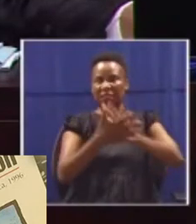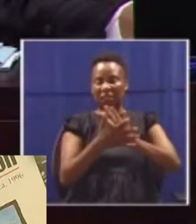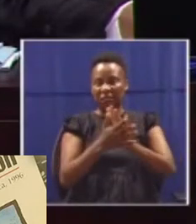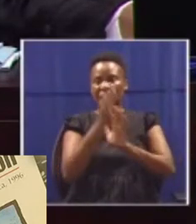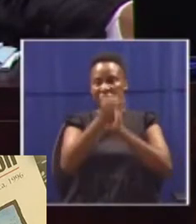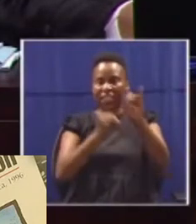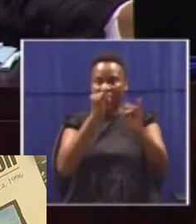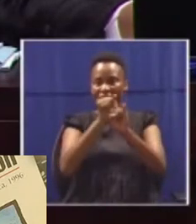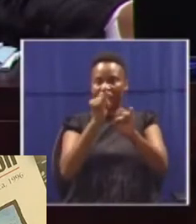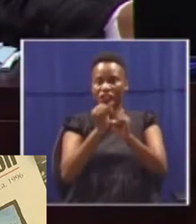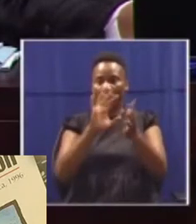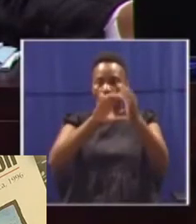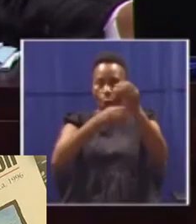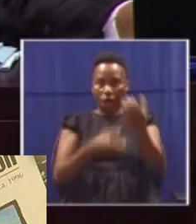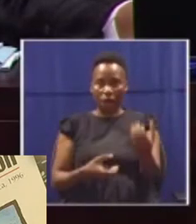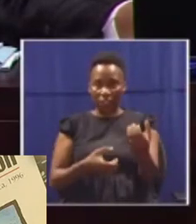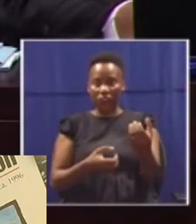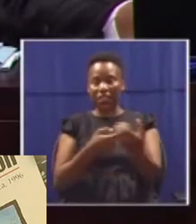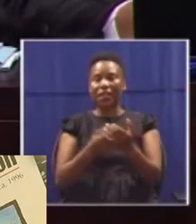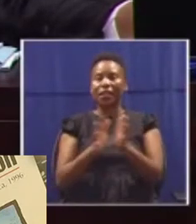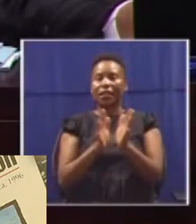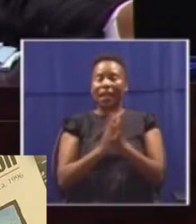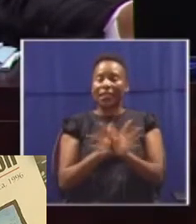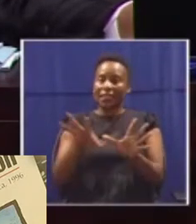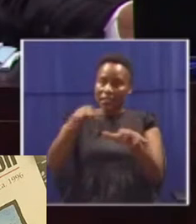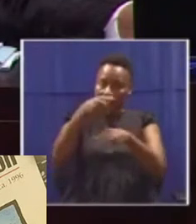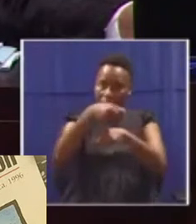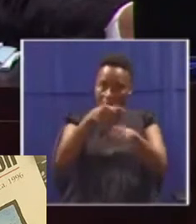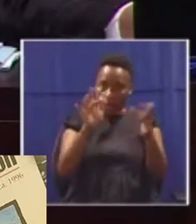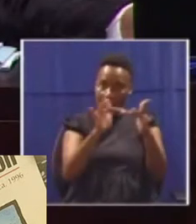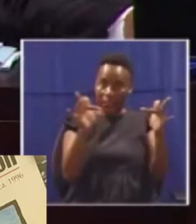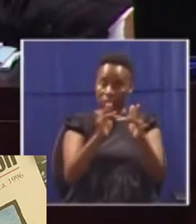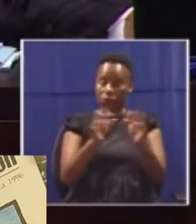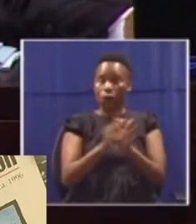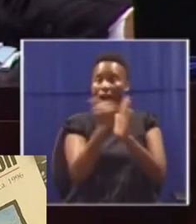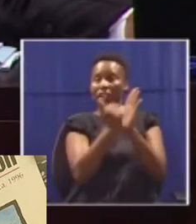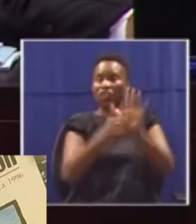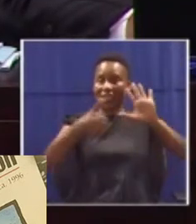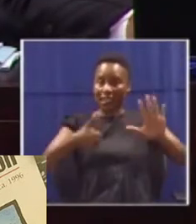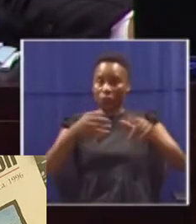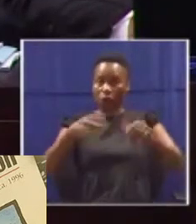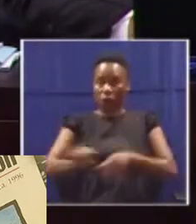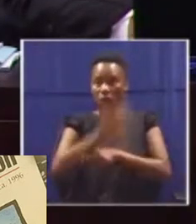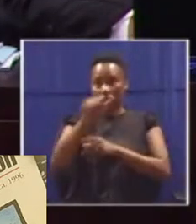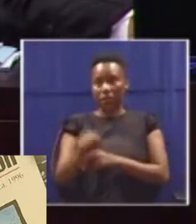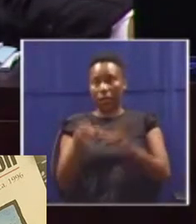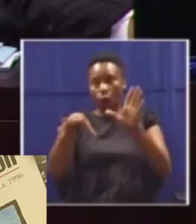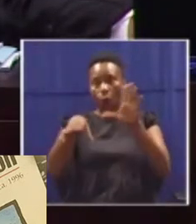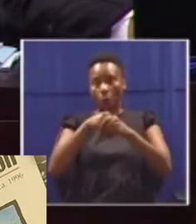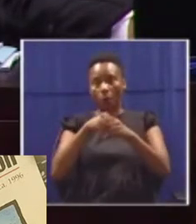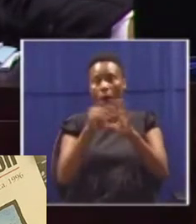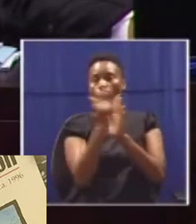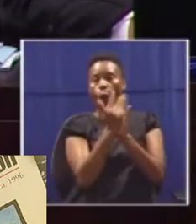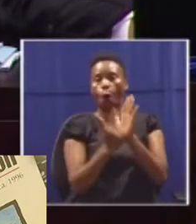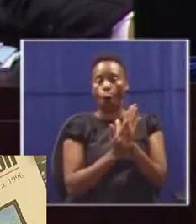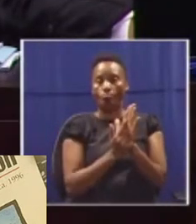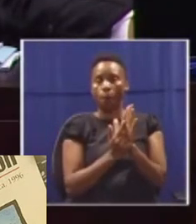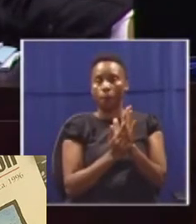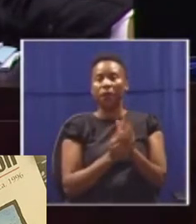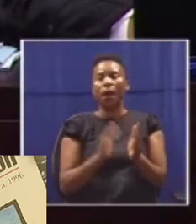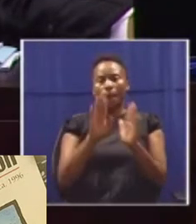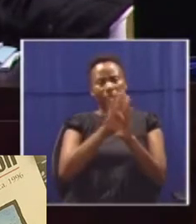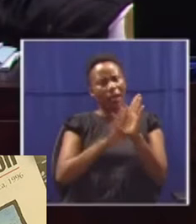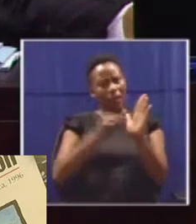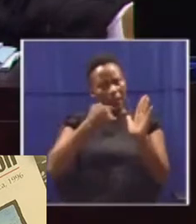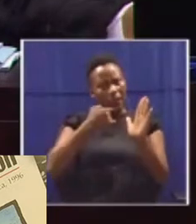and protocol, which is linked to Annex 6 of the Convention into South African law. The bill determines